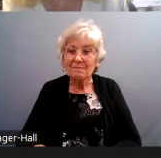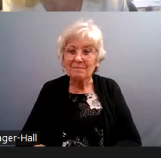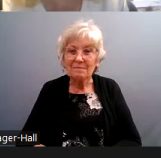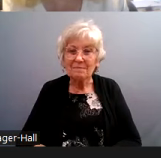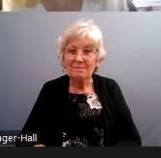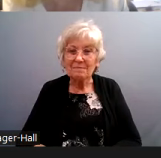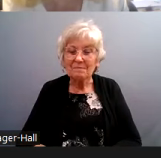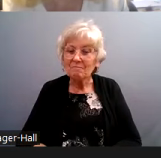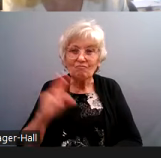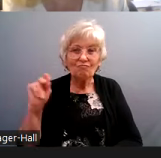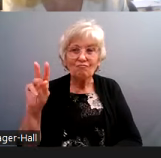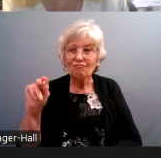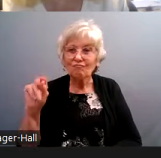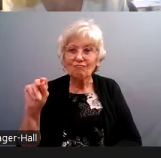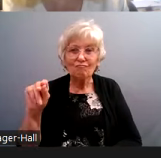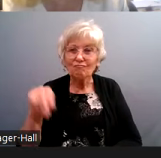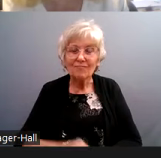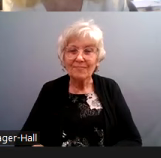No.